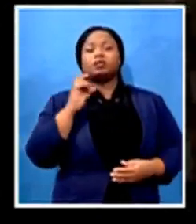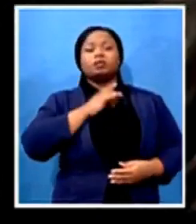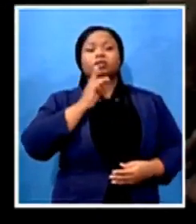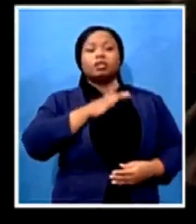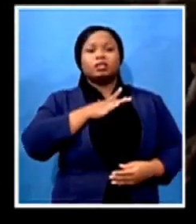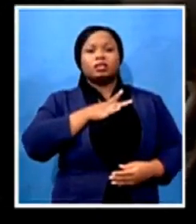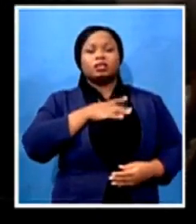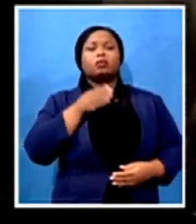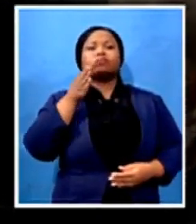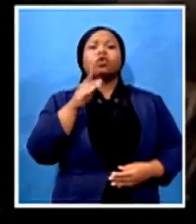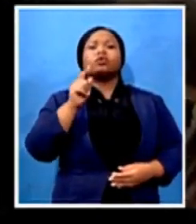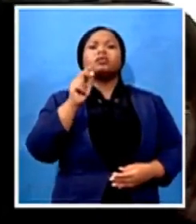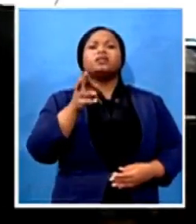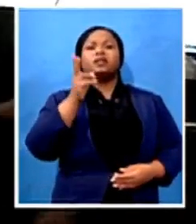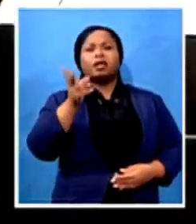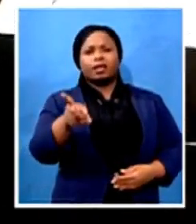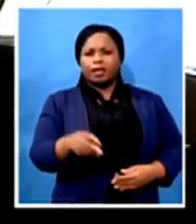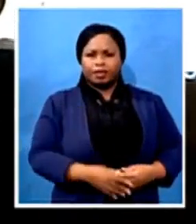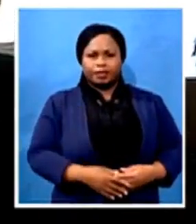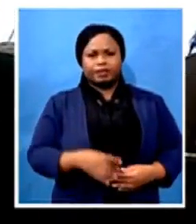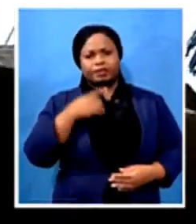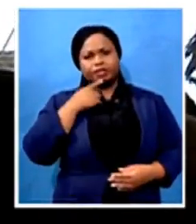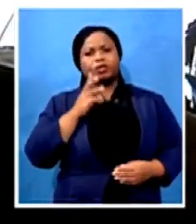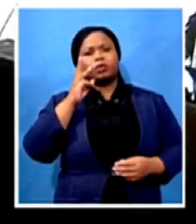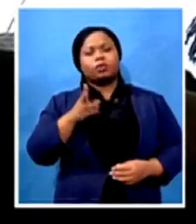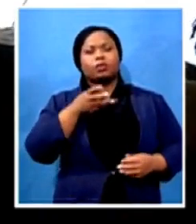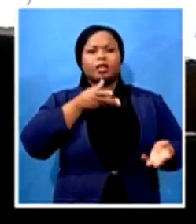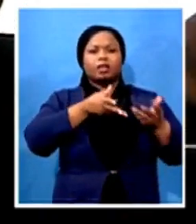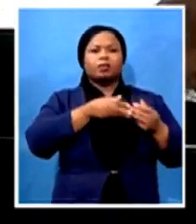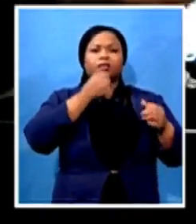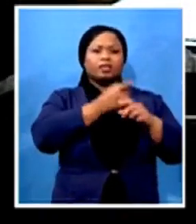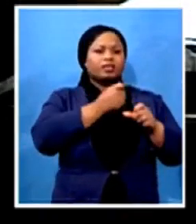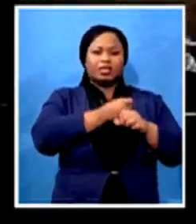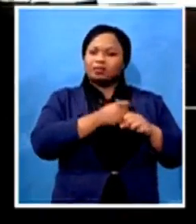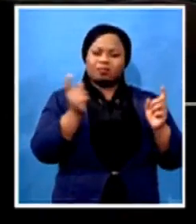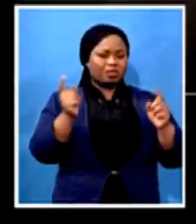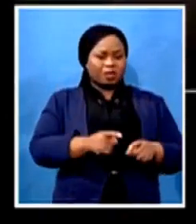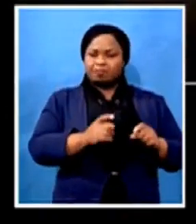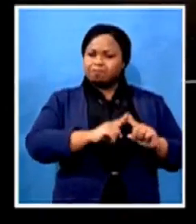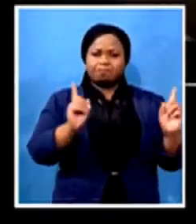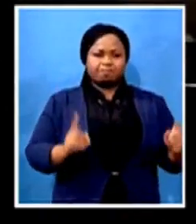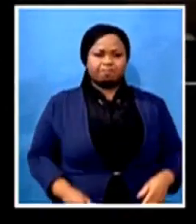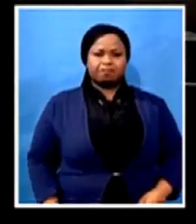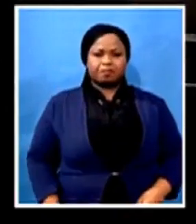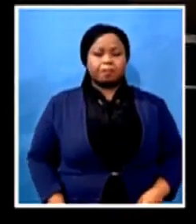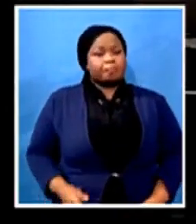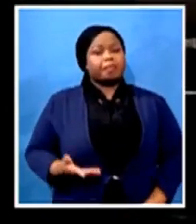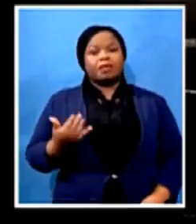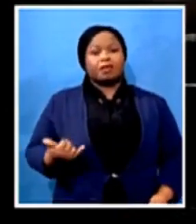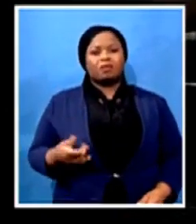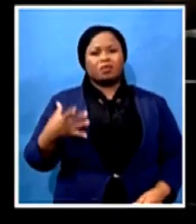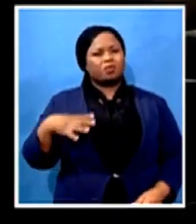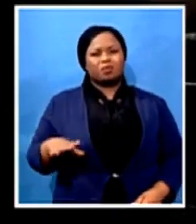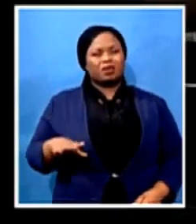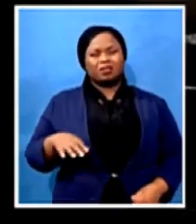saying we will come to speak to the taxi people. He's not doing it at all. Look, we don't want much from the government. The 5 to